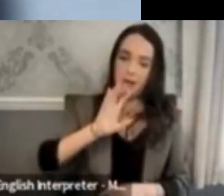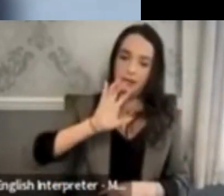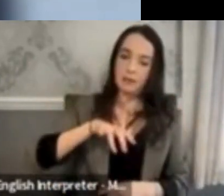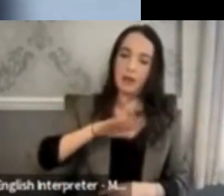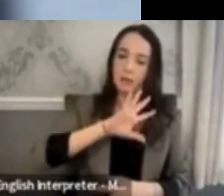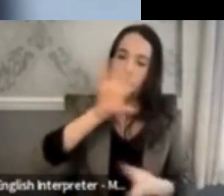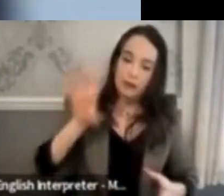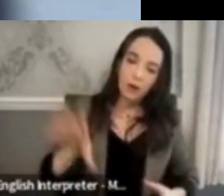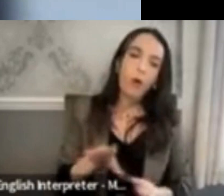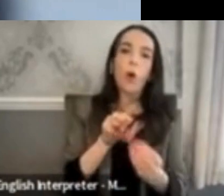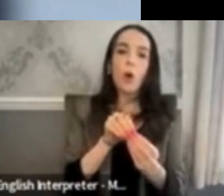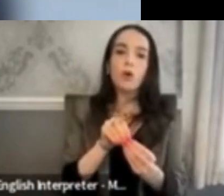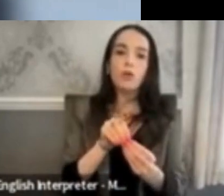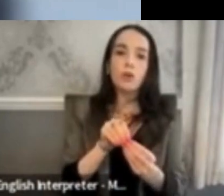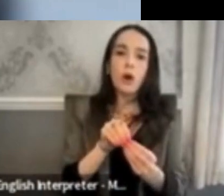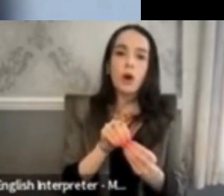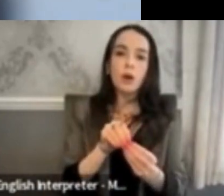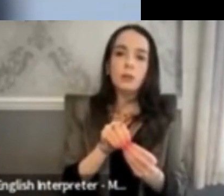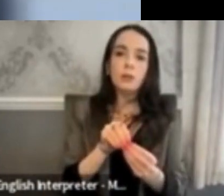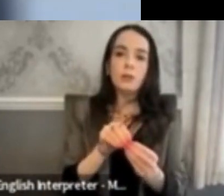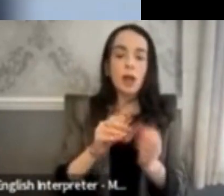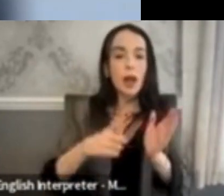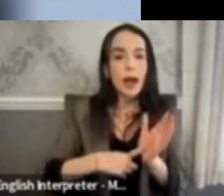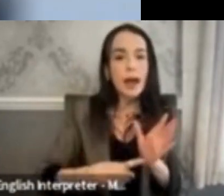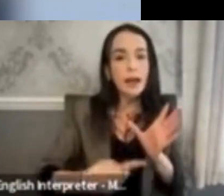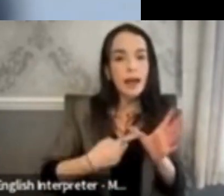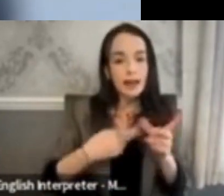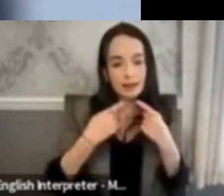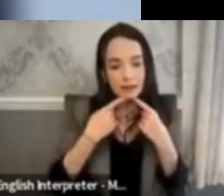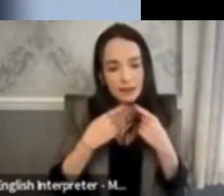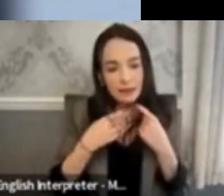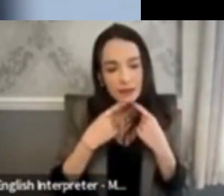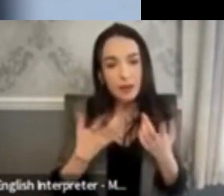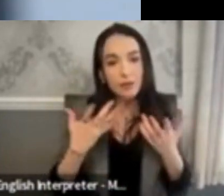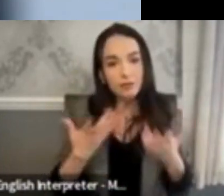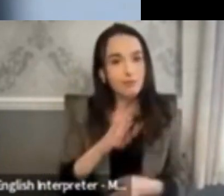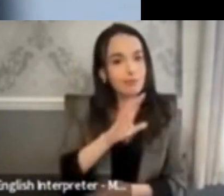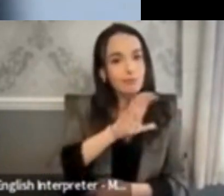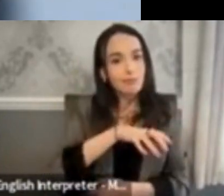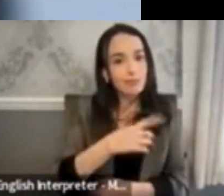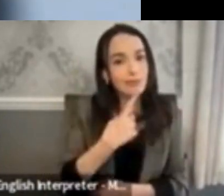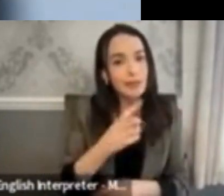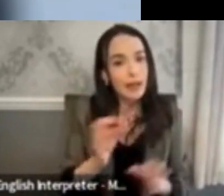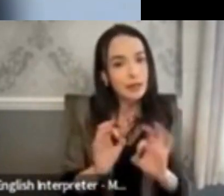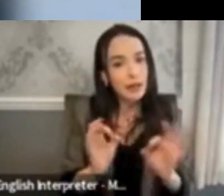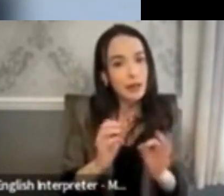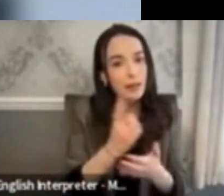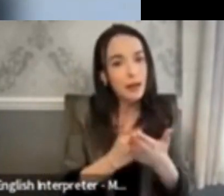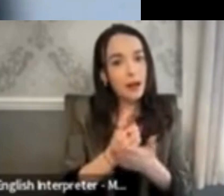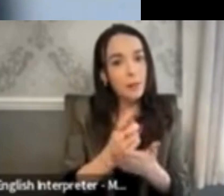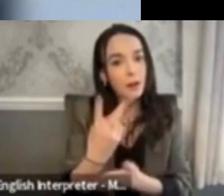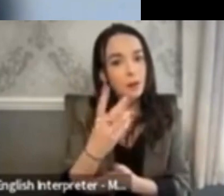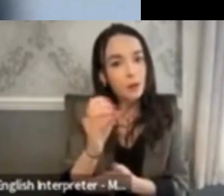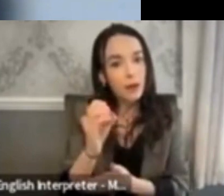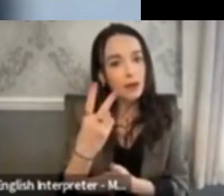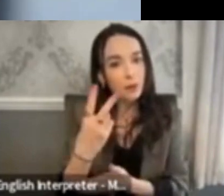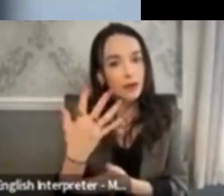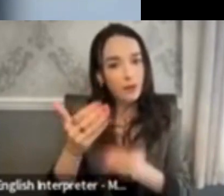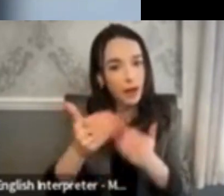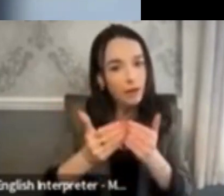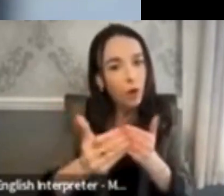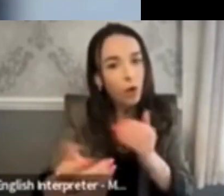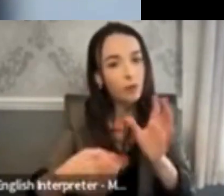centrally employed teachers. The department hasn't said anything about April 2025 onwards for schools or LAs. So we want to